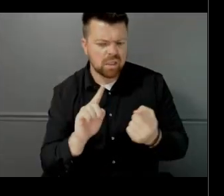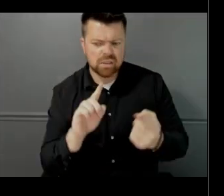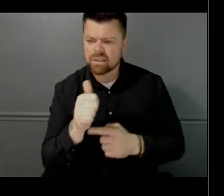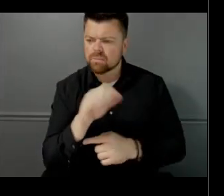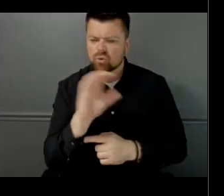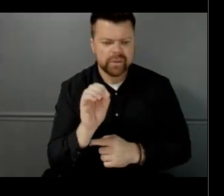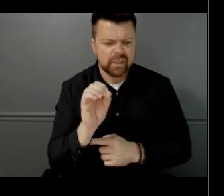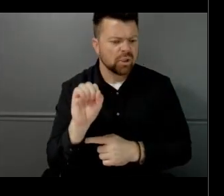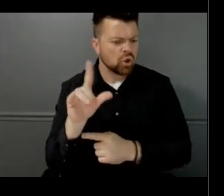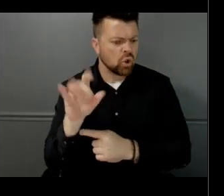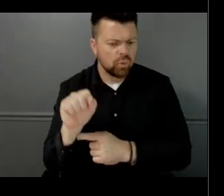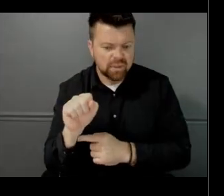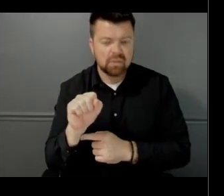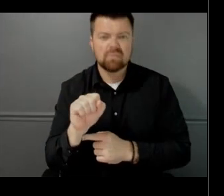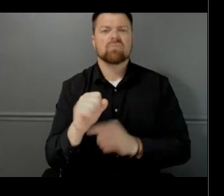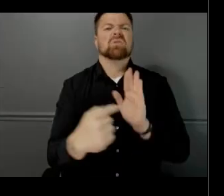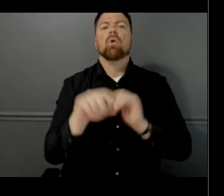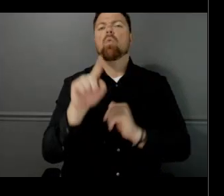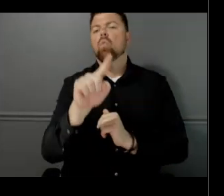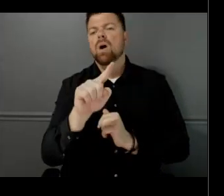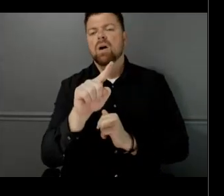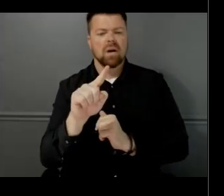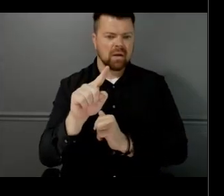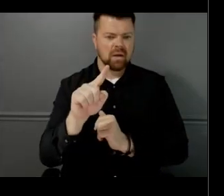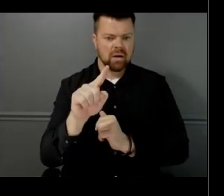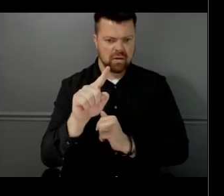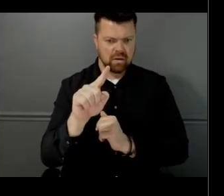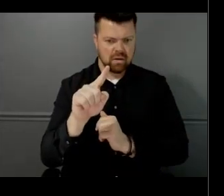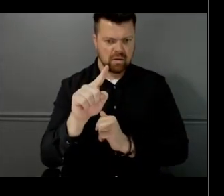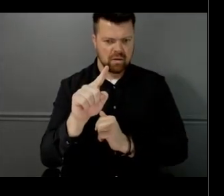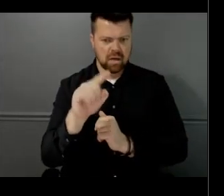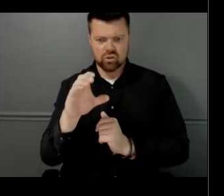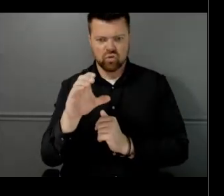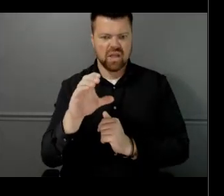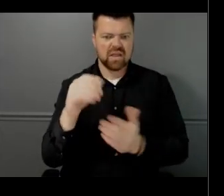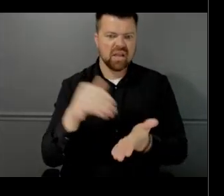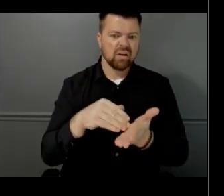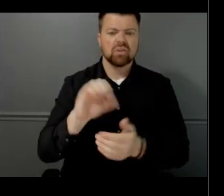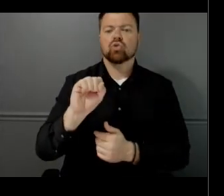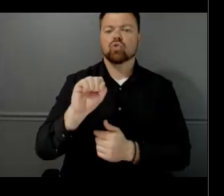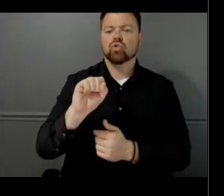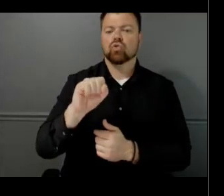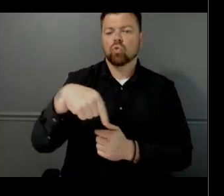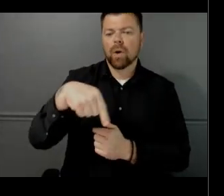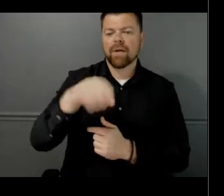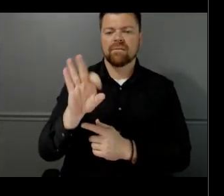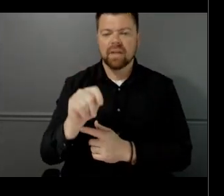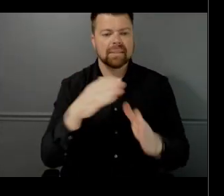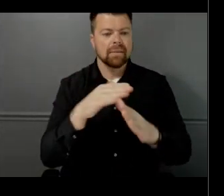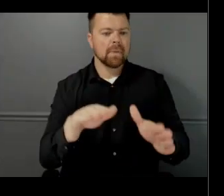100,000 square feet, and it is divided by the total buildable area of